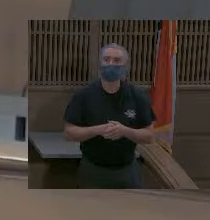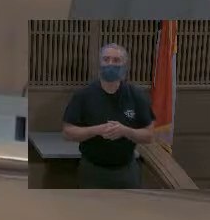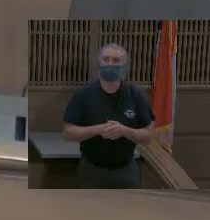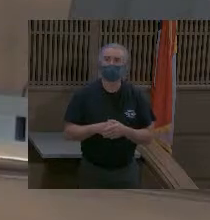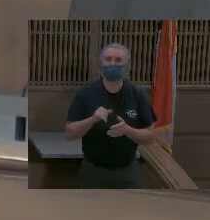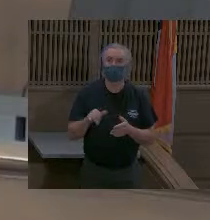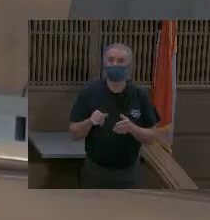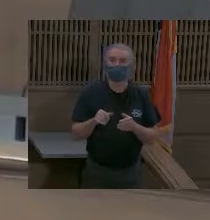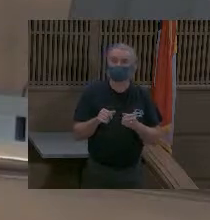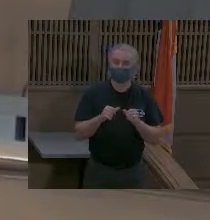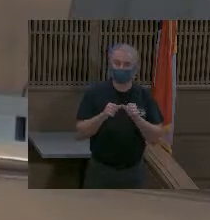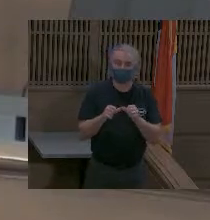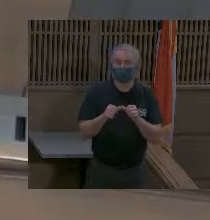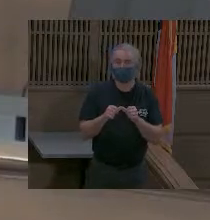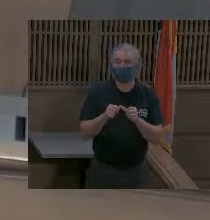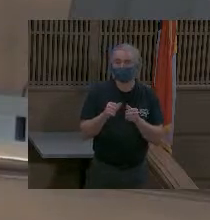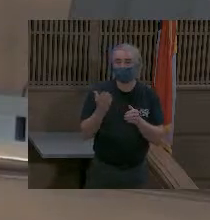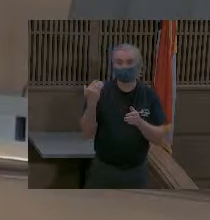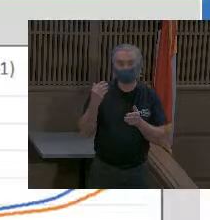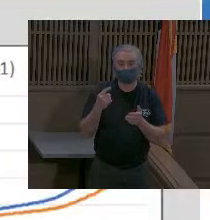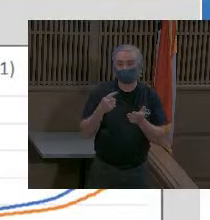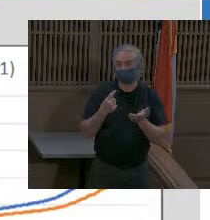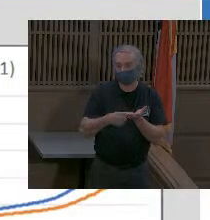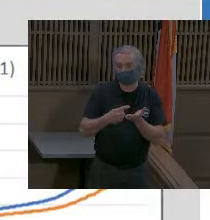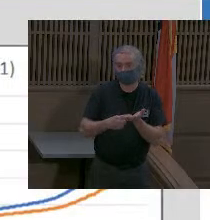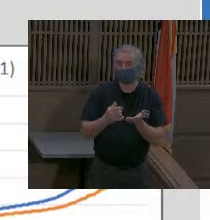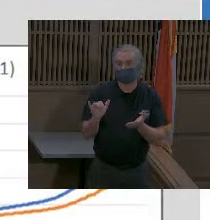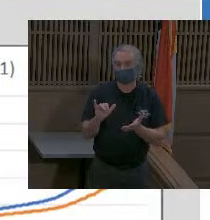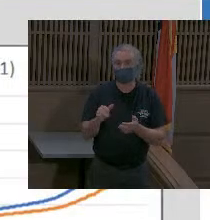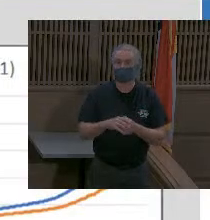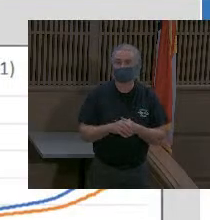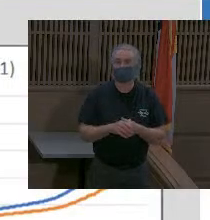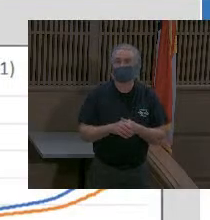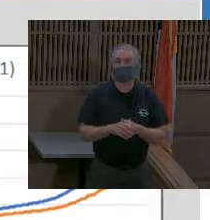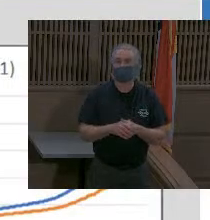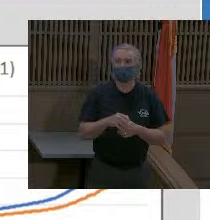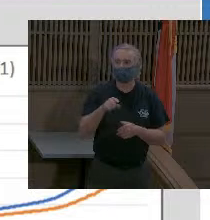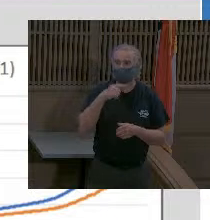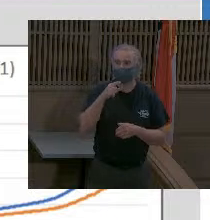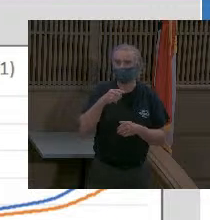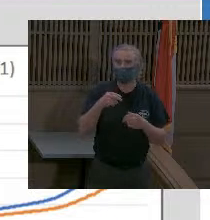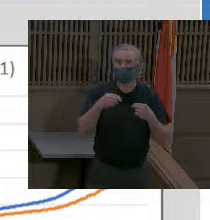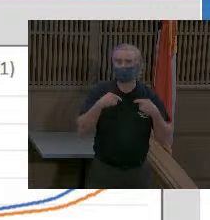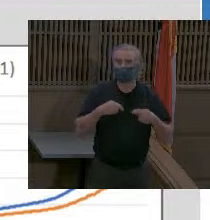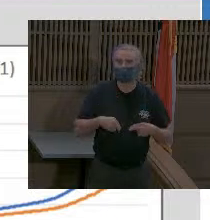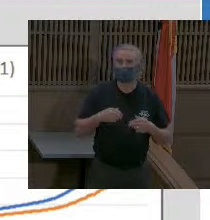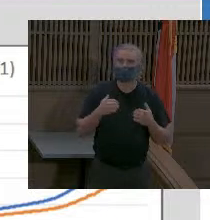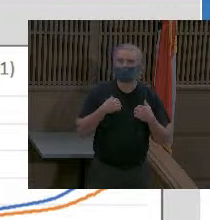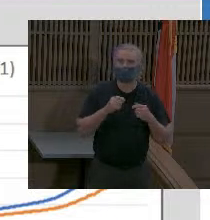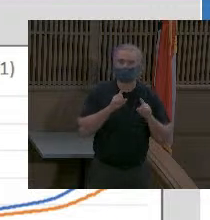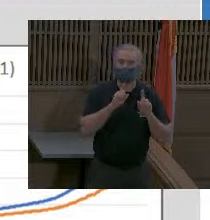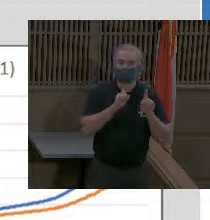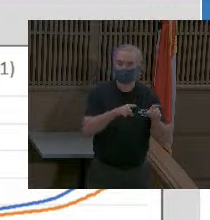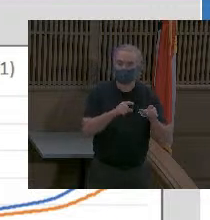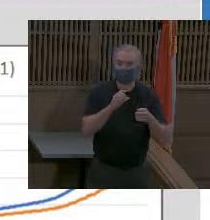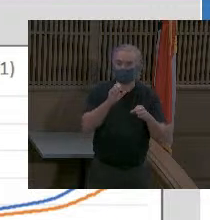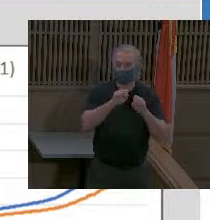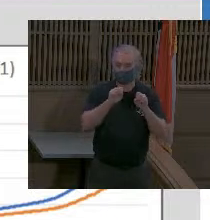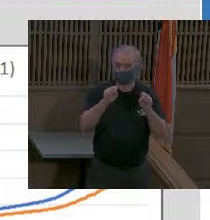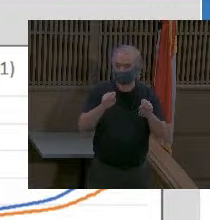said. I would like to say that in public health, we have a reporting system so